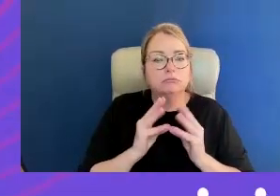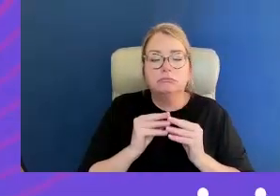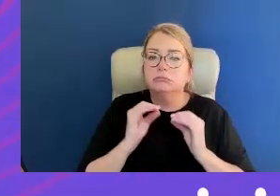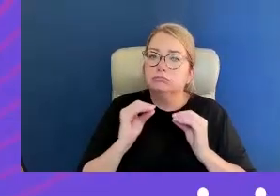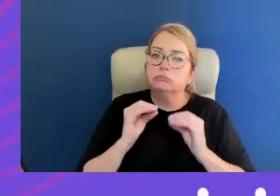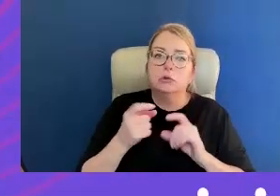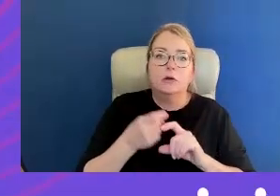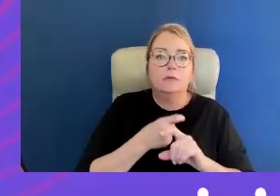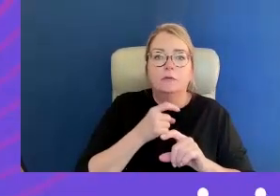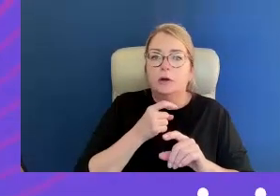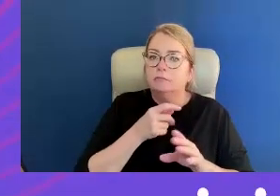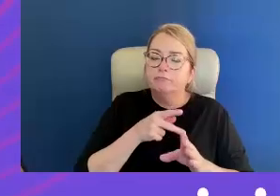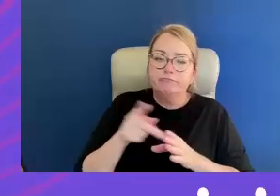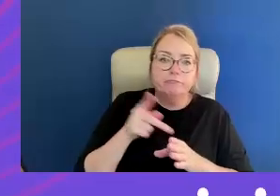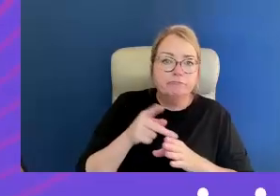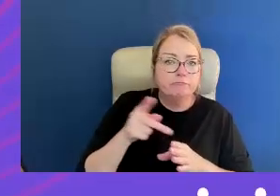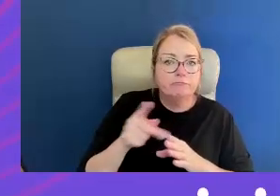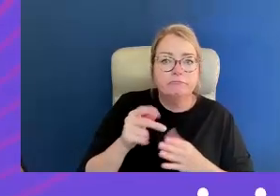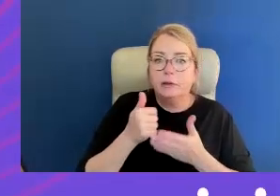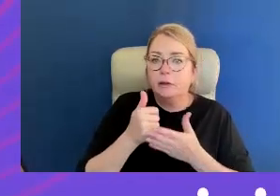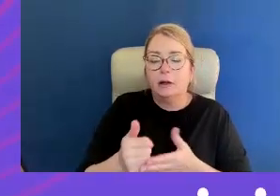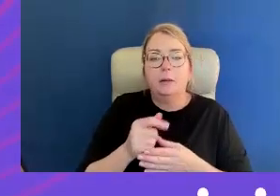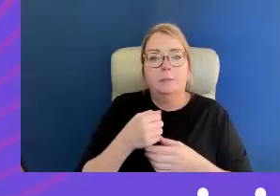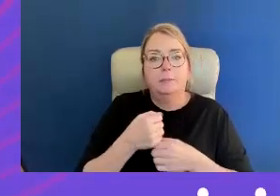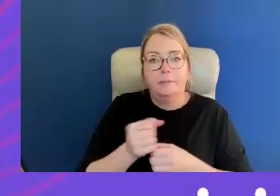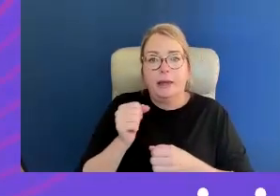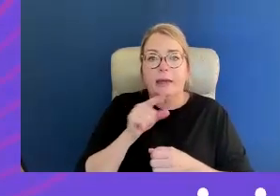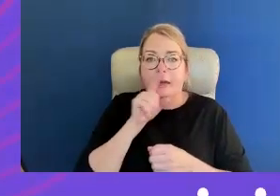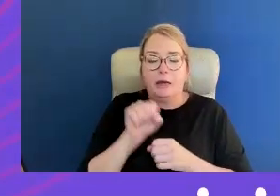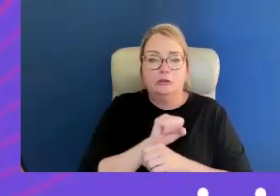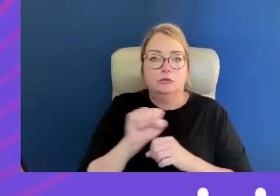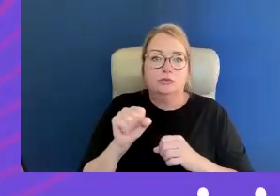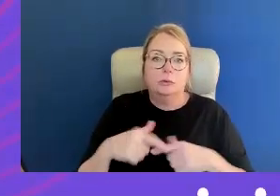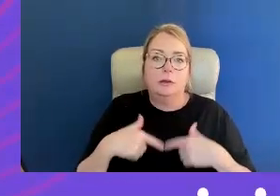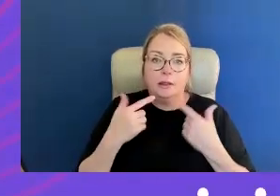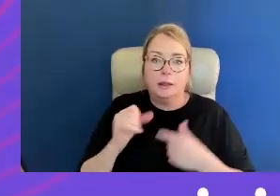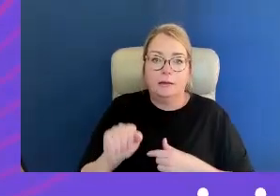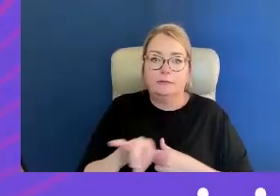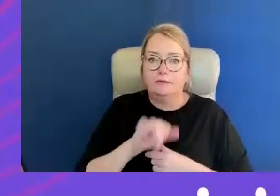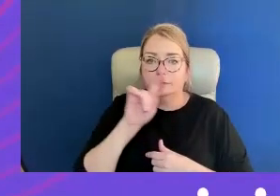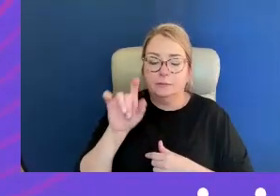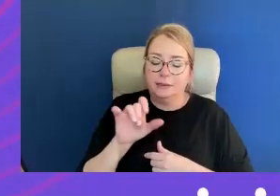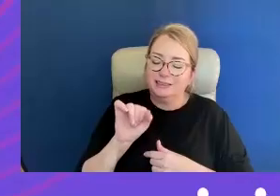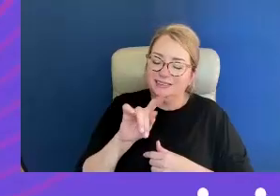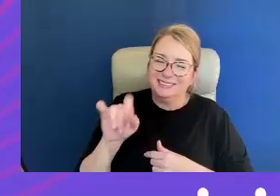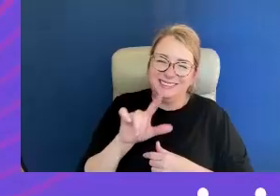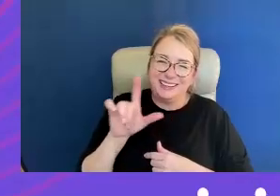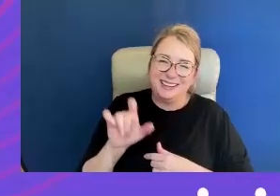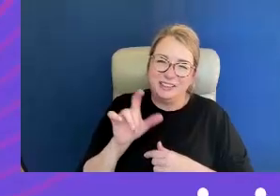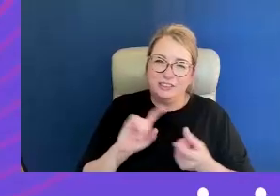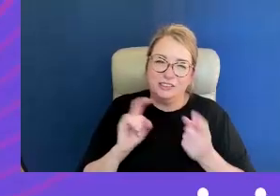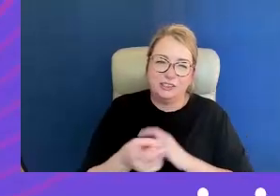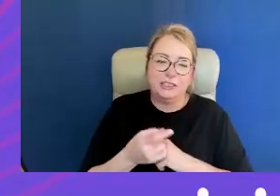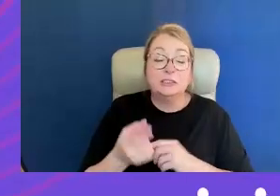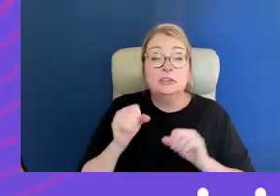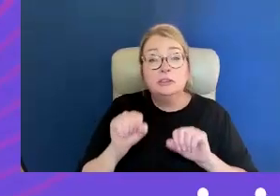and they'll walk you through how to make actionable lifestyle changes. Wellness coaching is an added benefit for you. You can get one on one guidance and